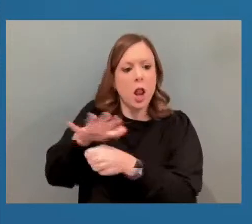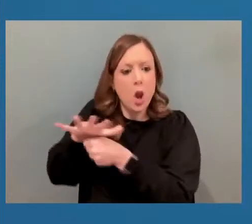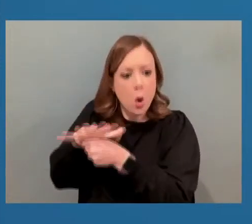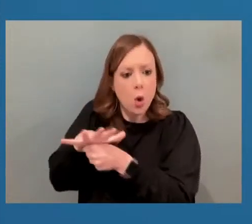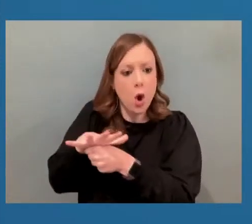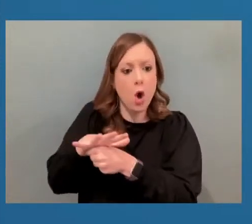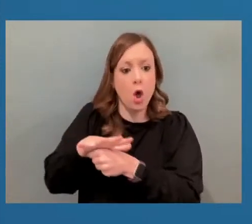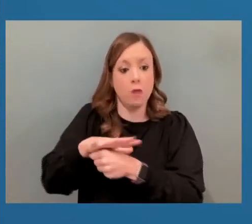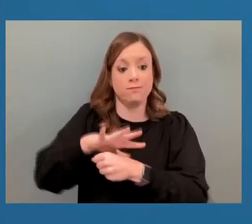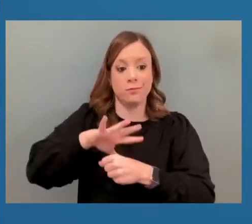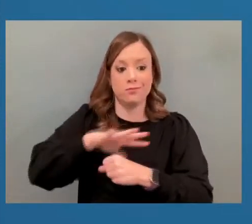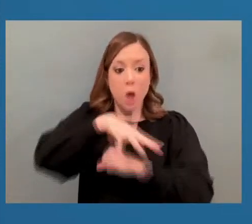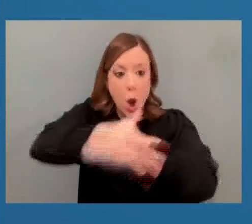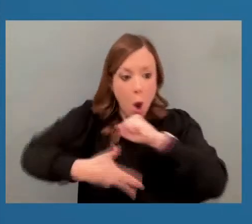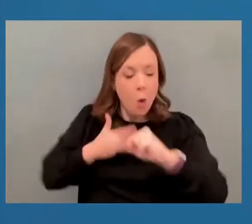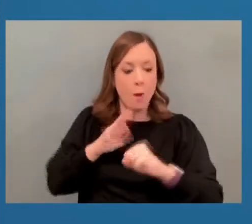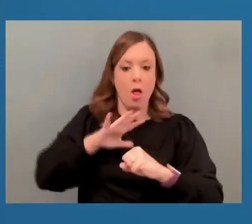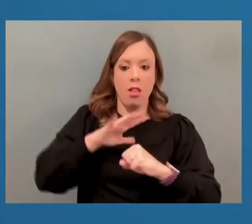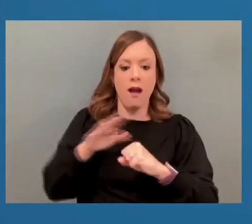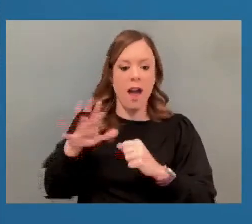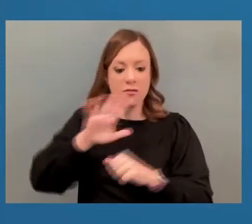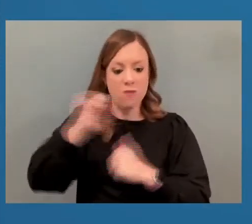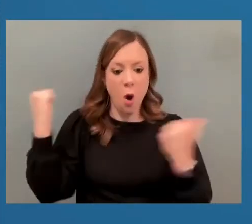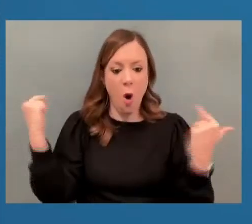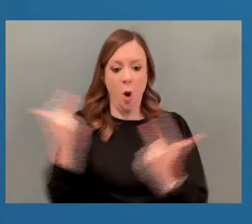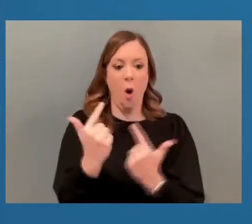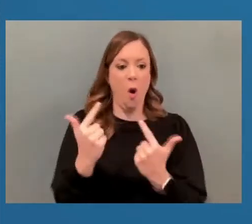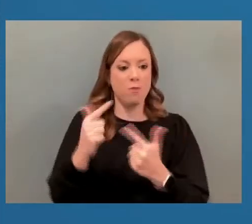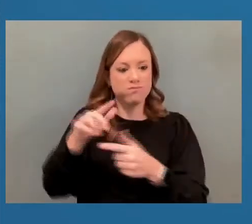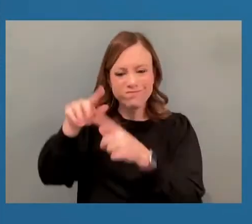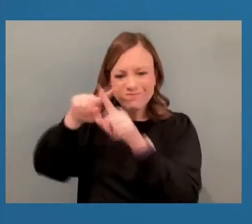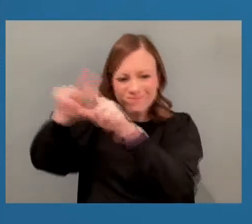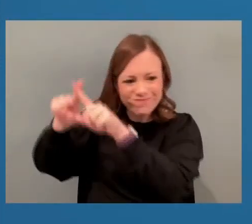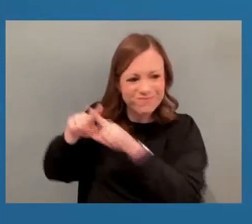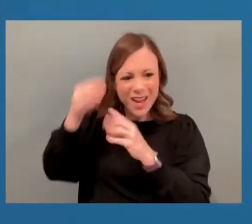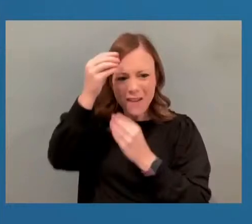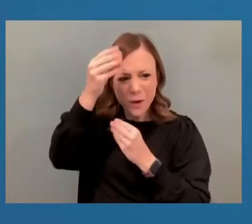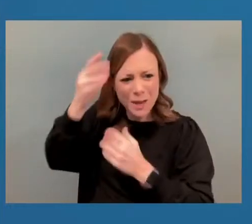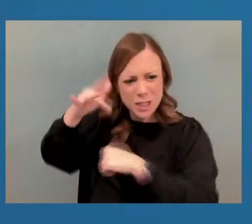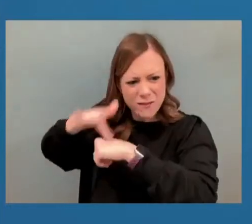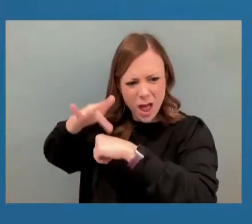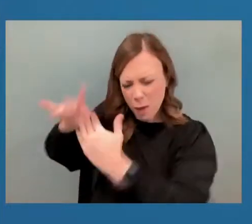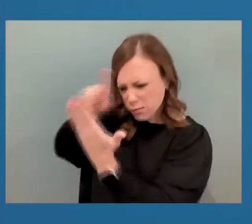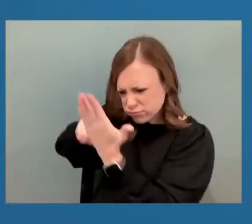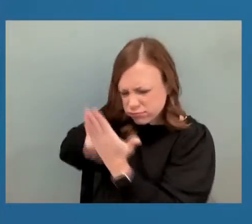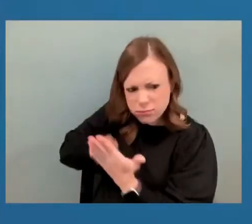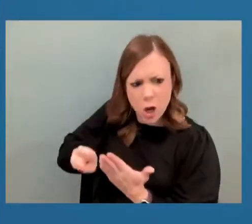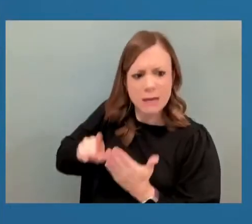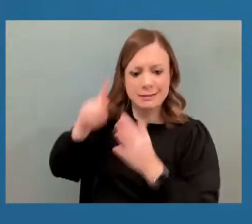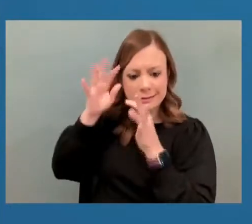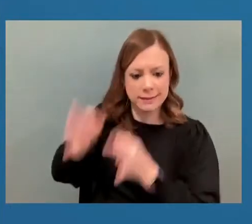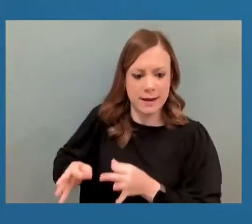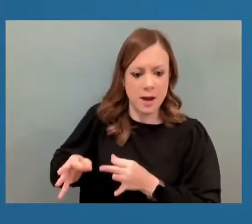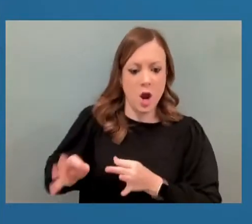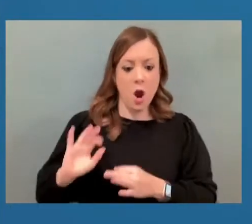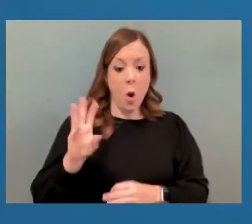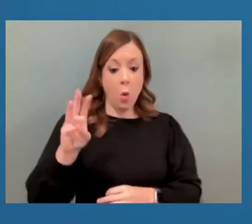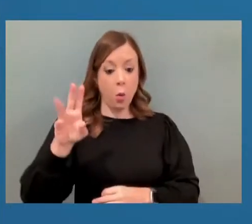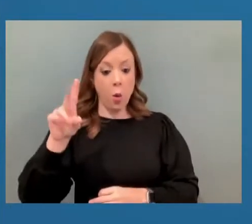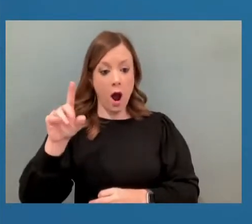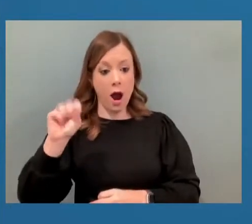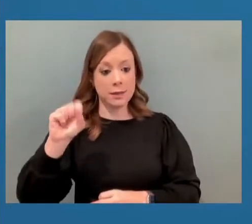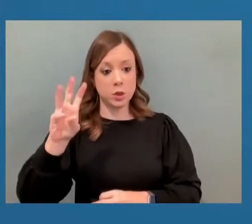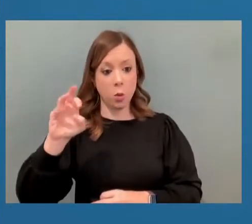for indications of public health risk to humans. Wadsworth, our state health laboratory, has more than sufficient testing for